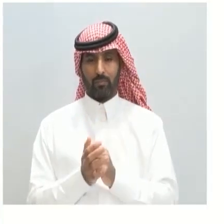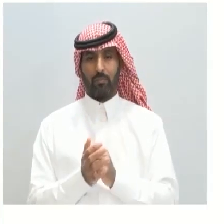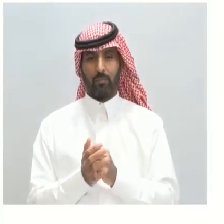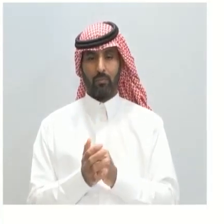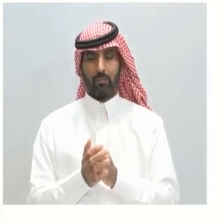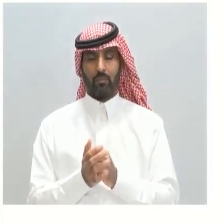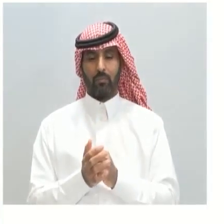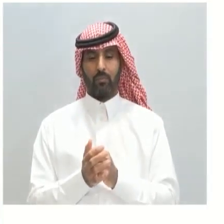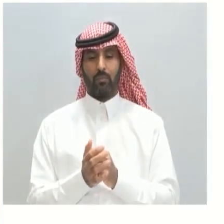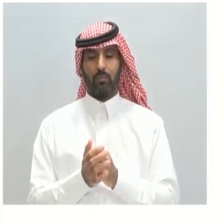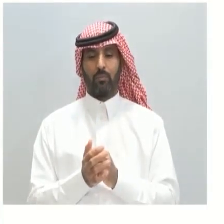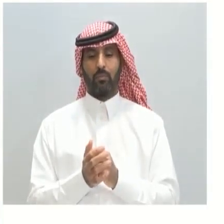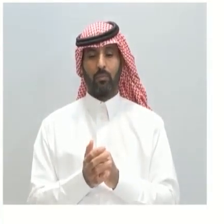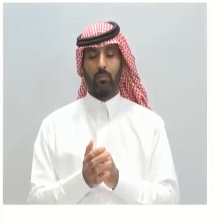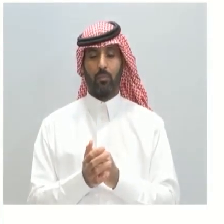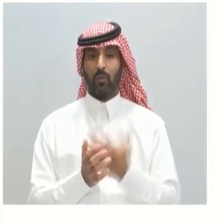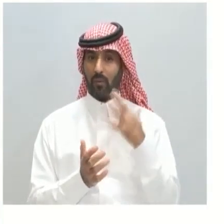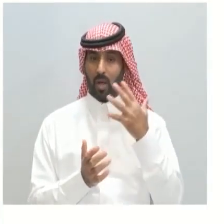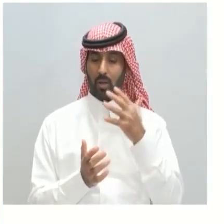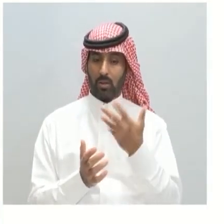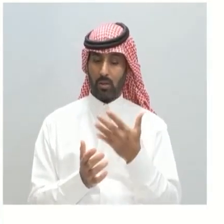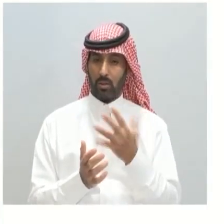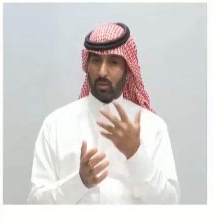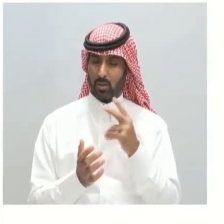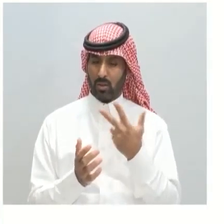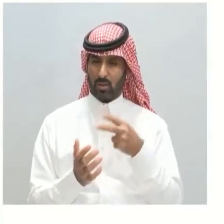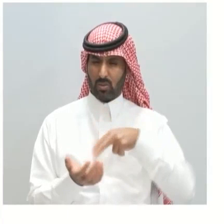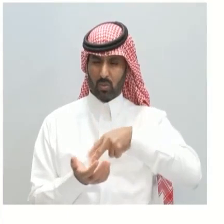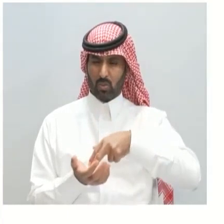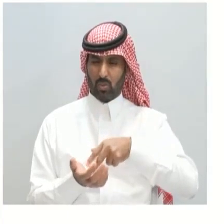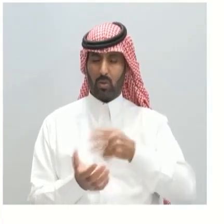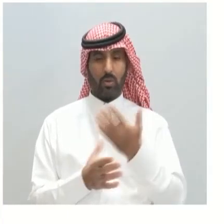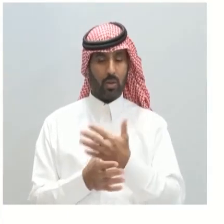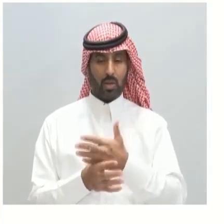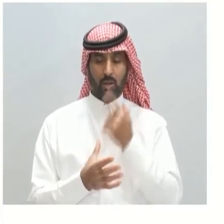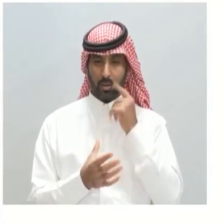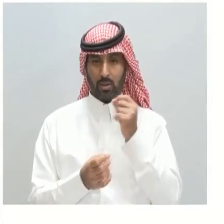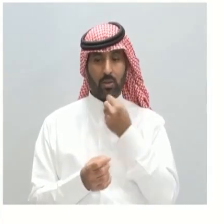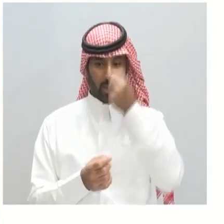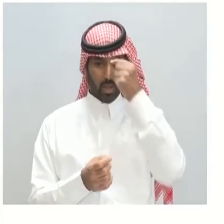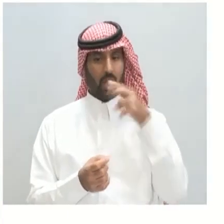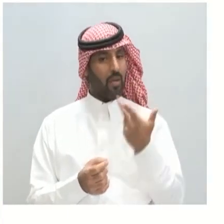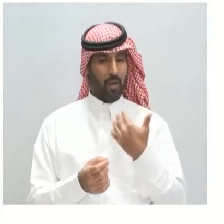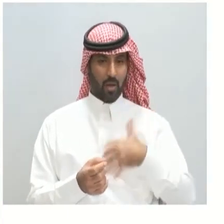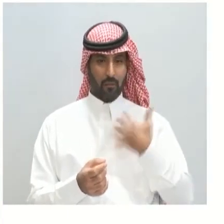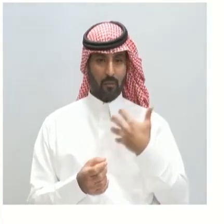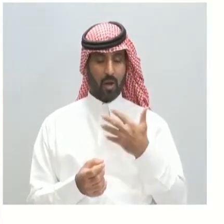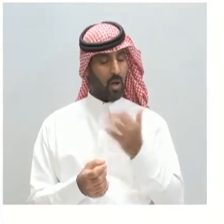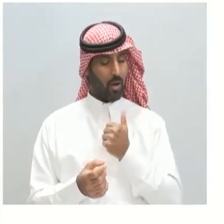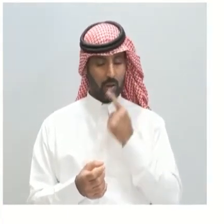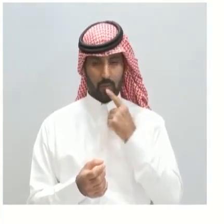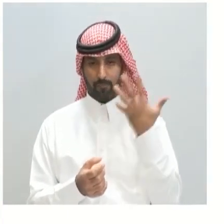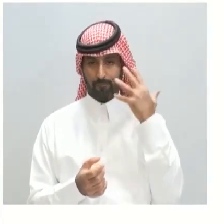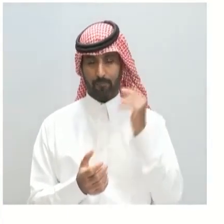what? Do I say frightening? Of course not, because I'm describing how I feel. I'm never